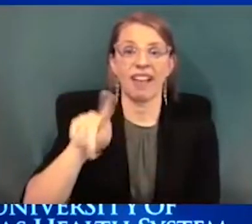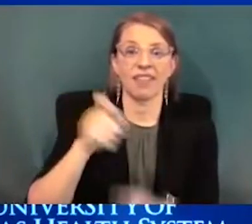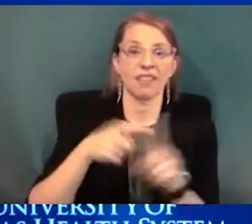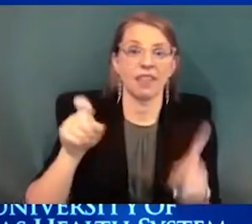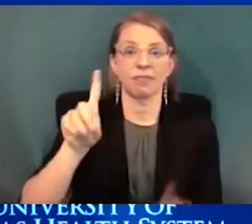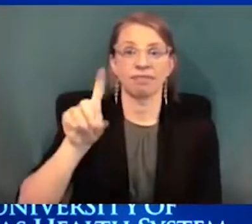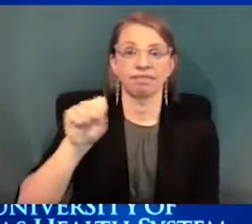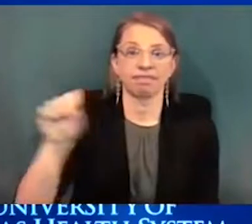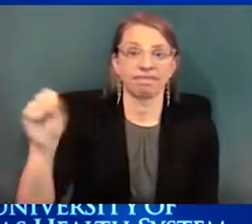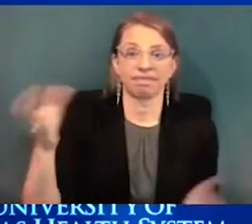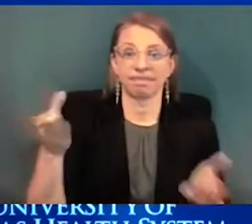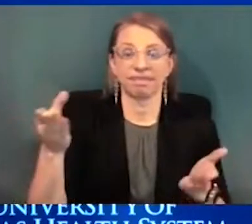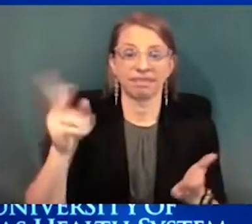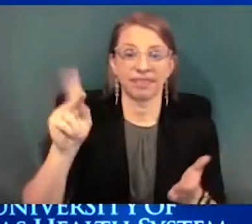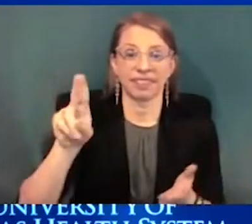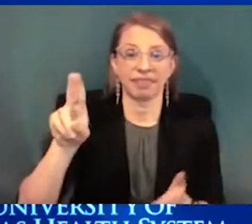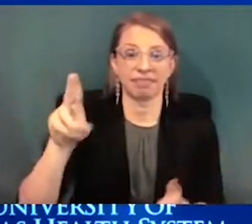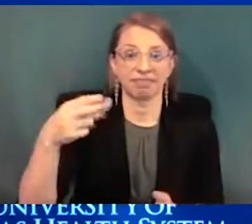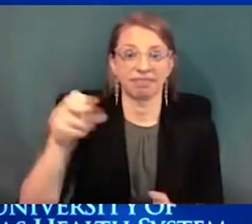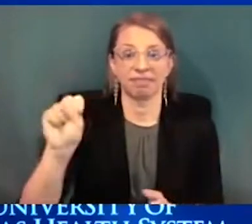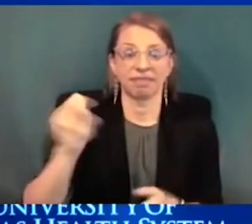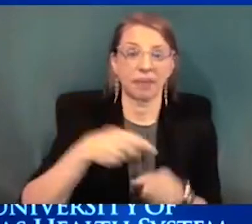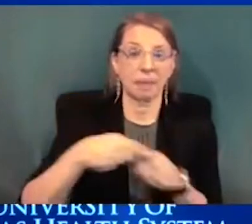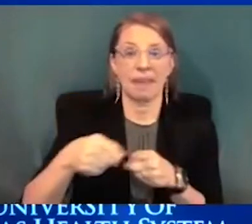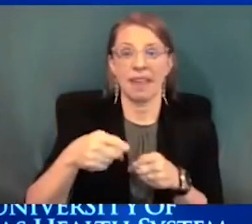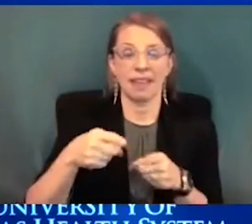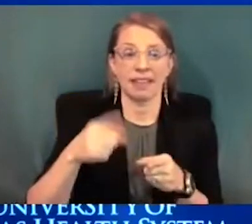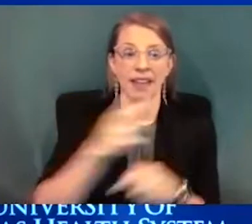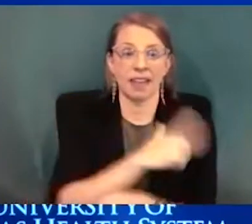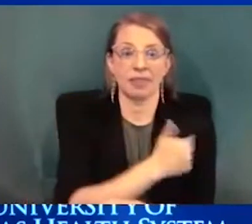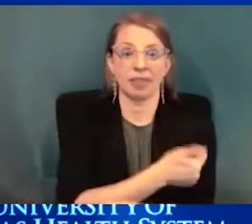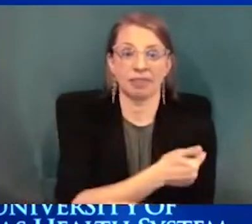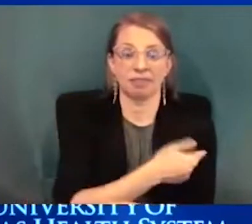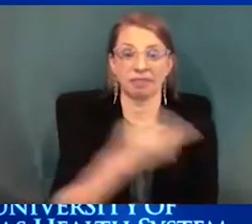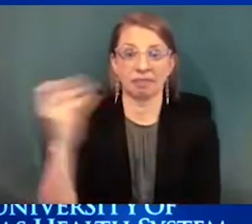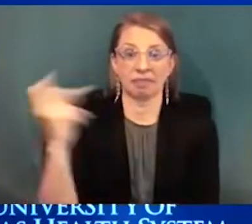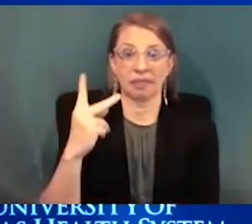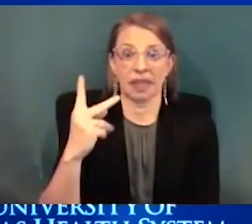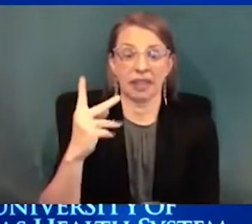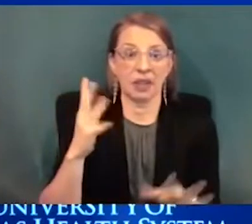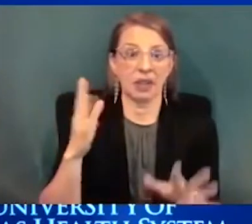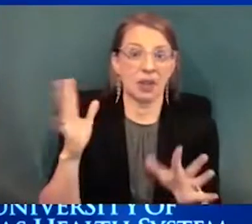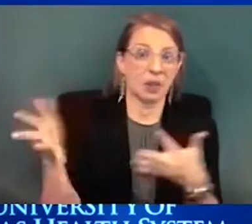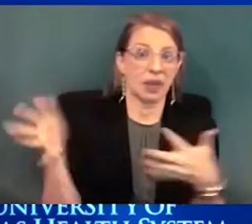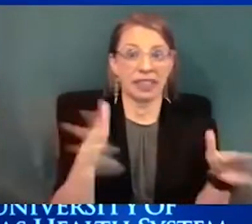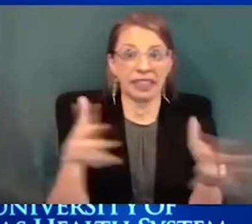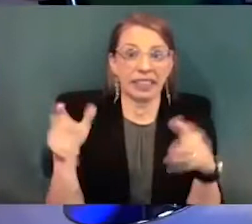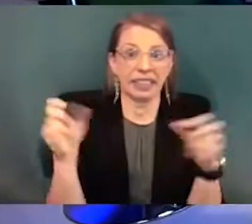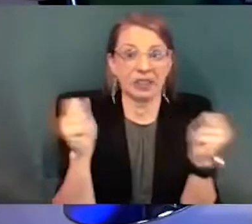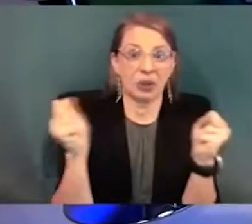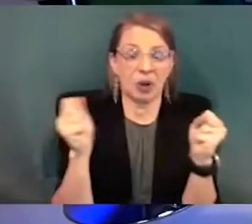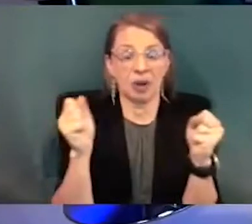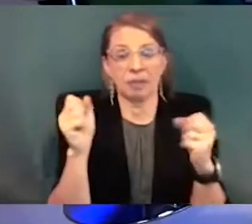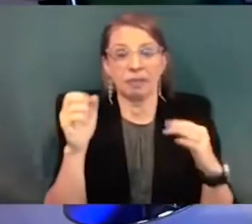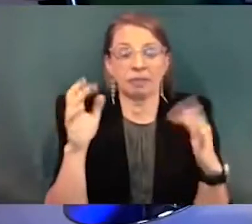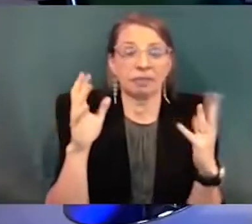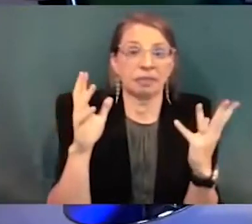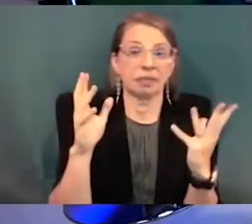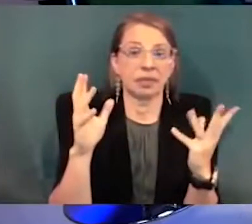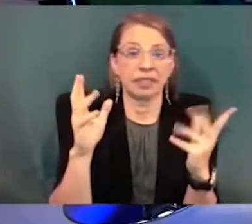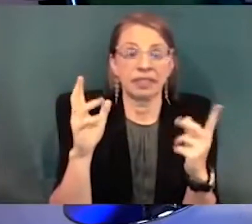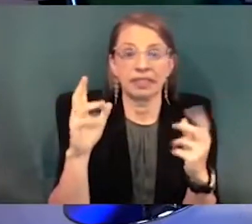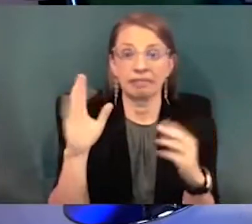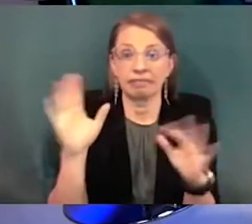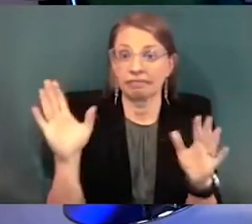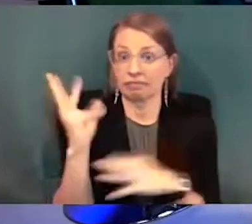We are delighted to be back with you on this rather windy, stormy Thursday morning. Joining us in the studio are two COVID-19